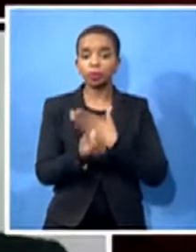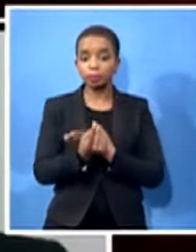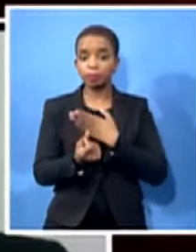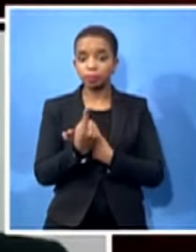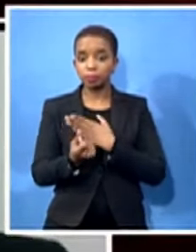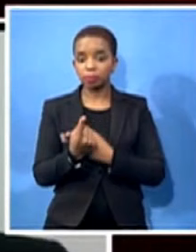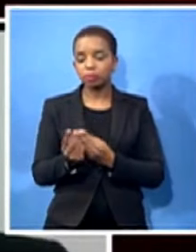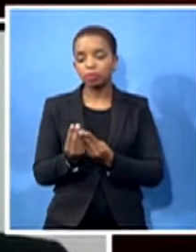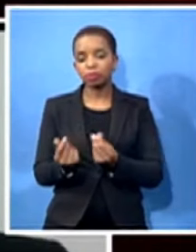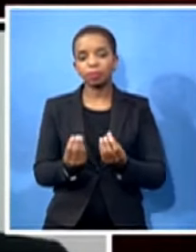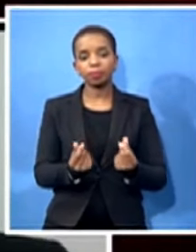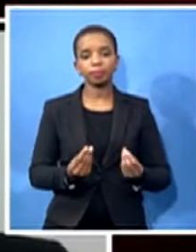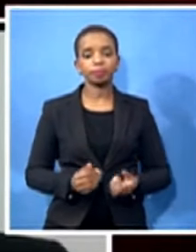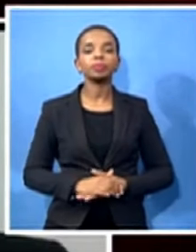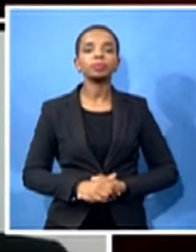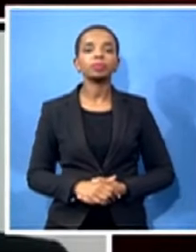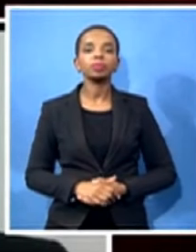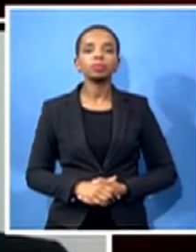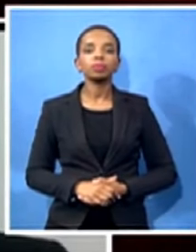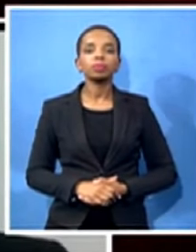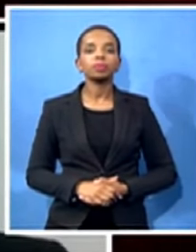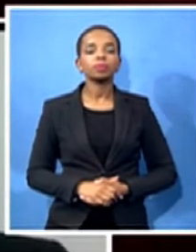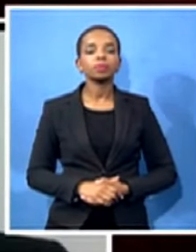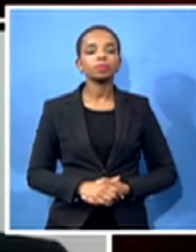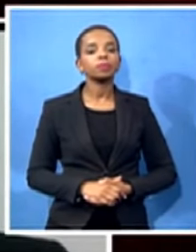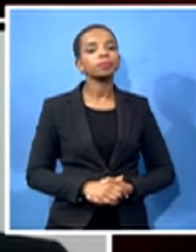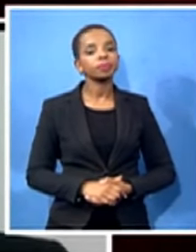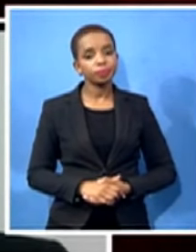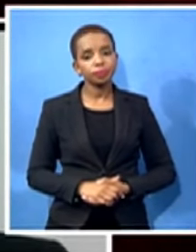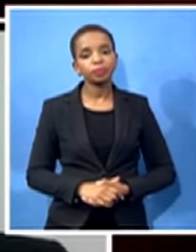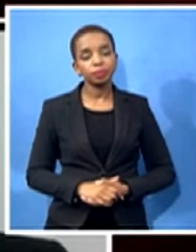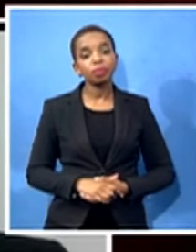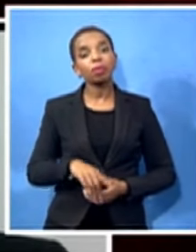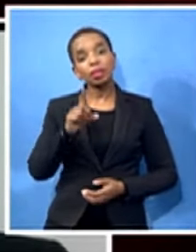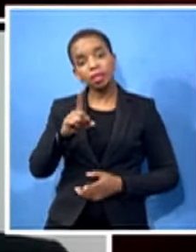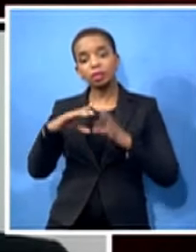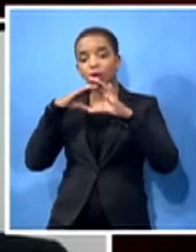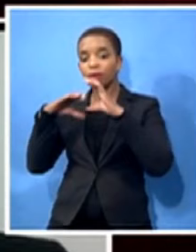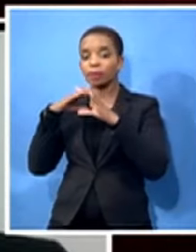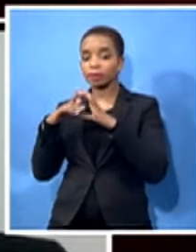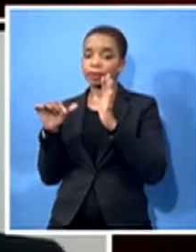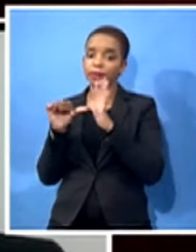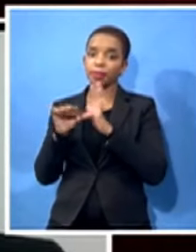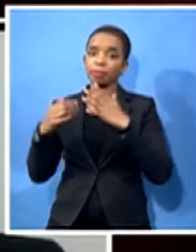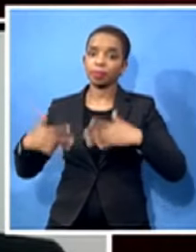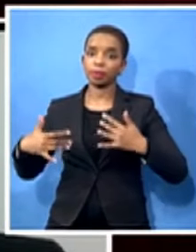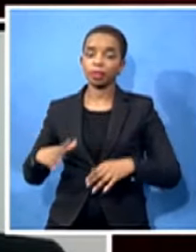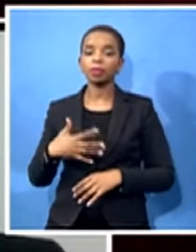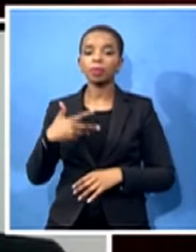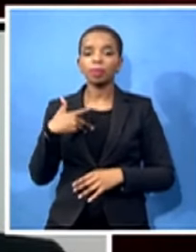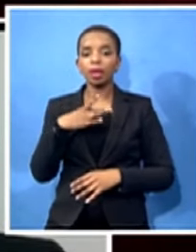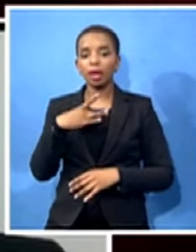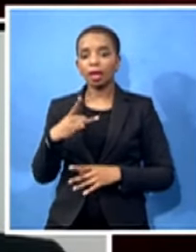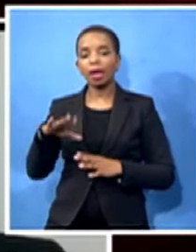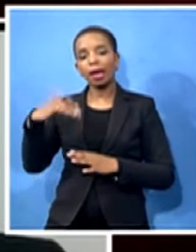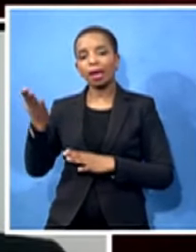All right, it's a very important conversation, and we hope to invite both of you back again at another time to continue